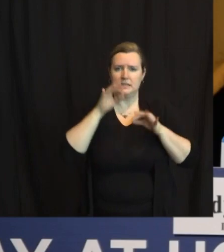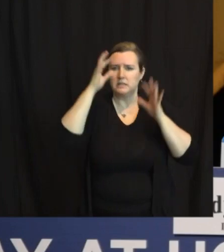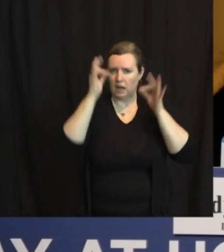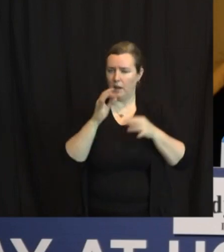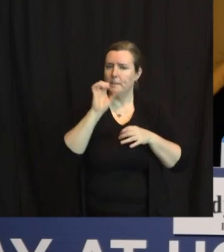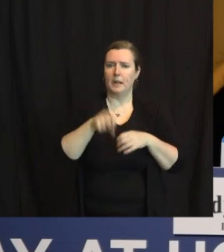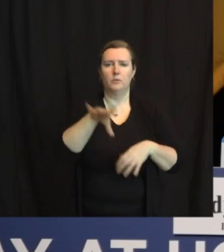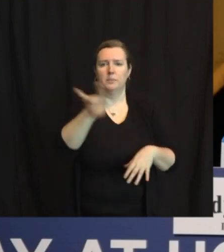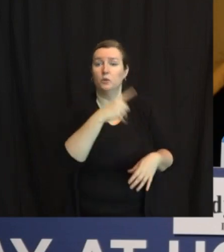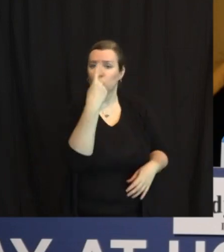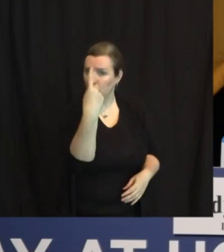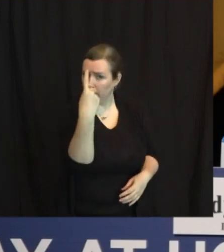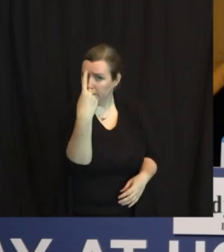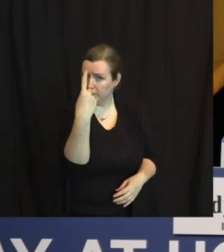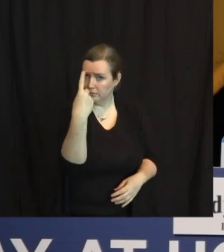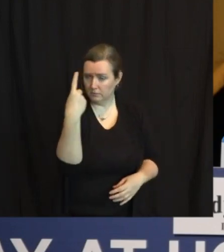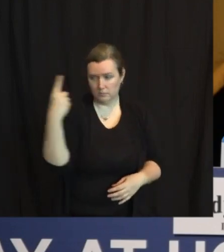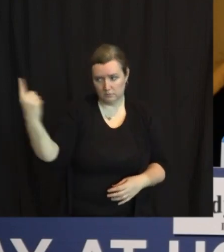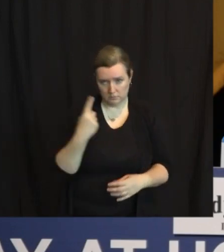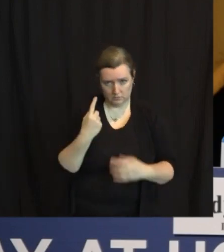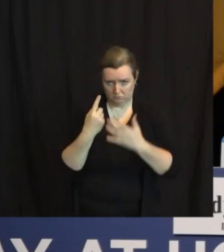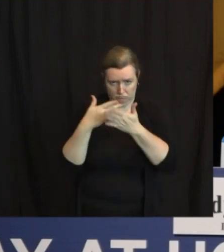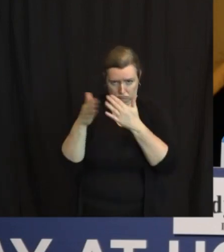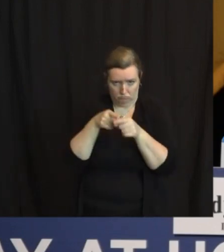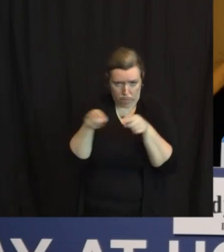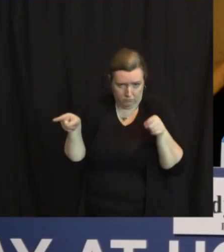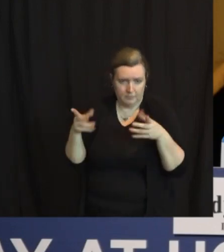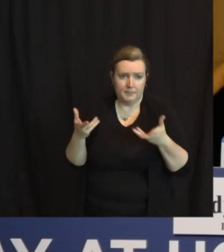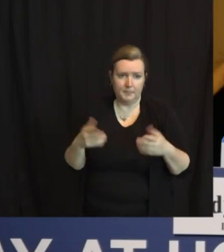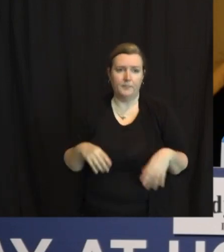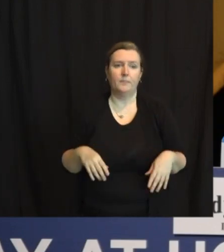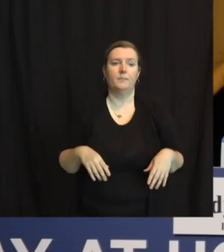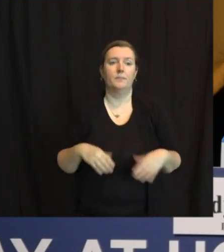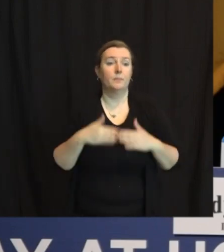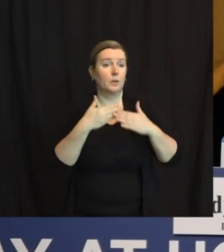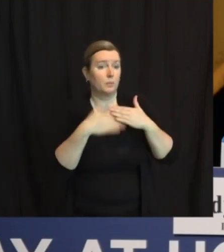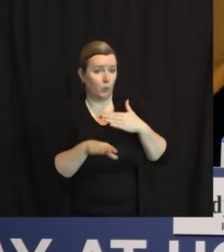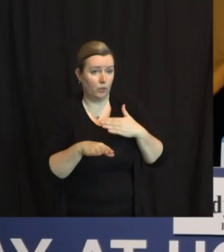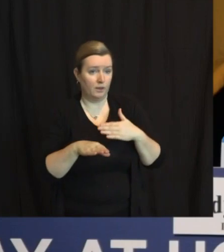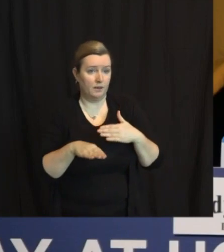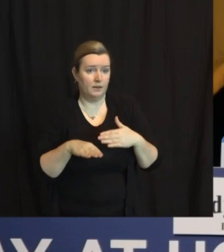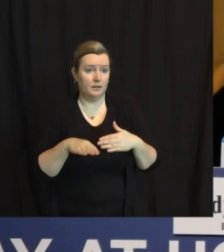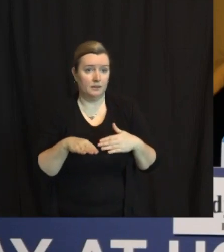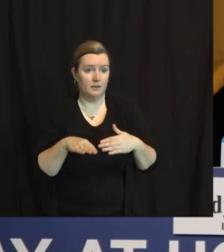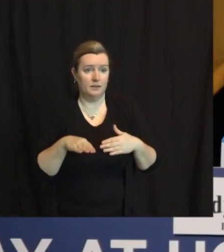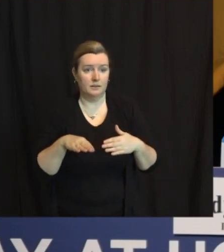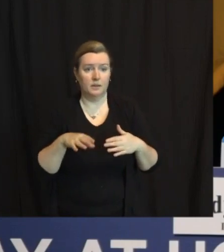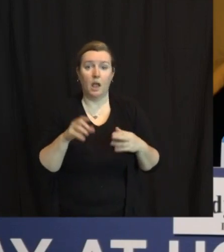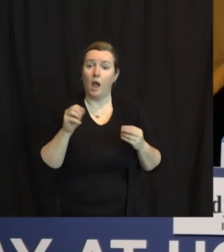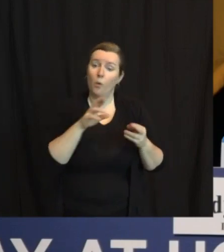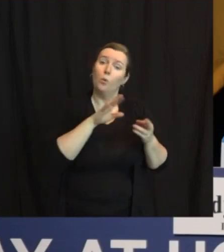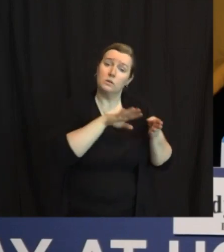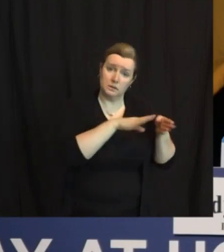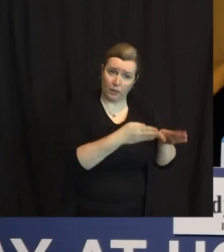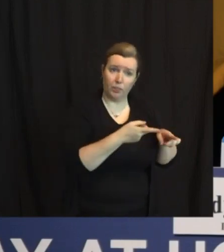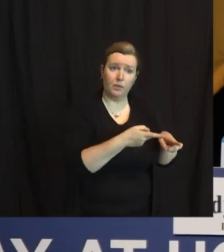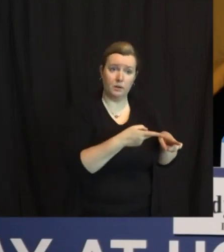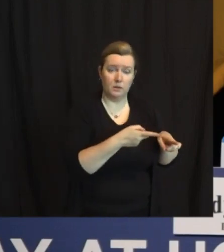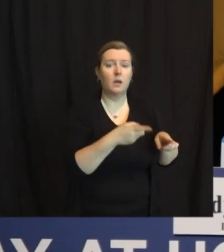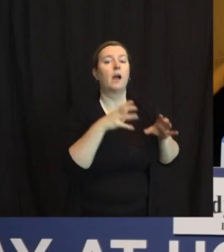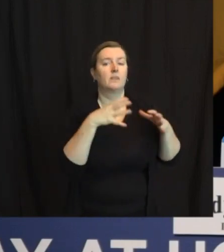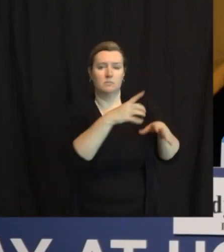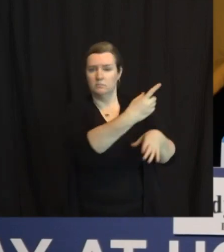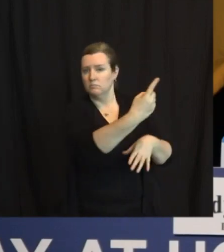During end-of-life situations, healthy visitors are permitted. A designated healthy support person